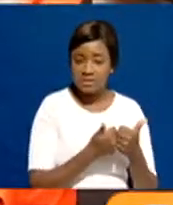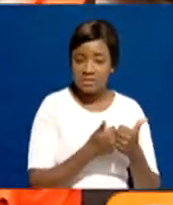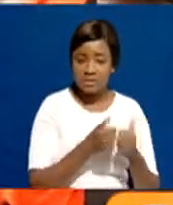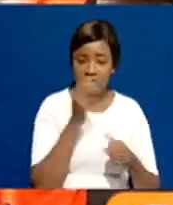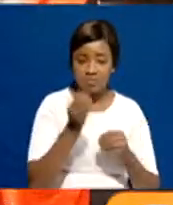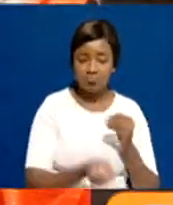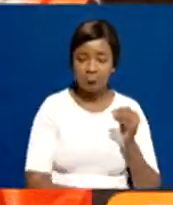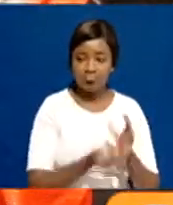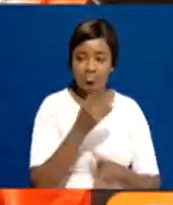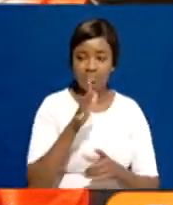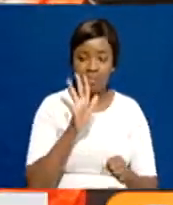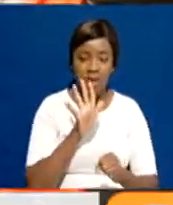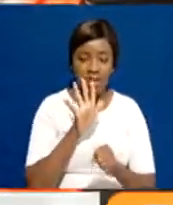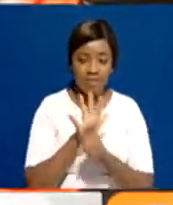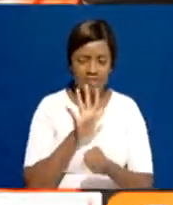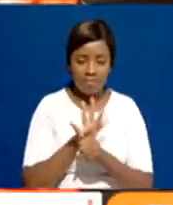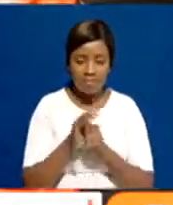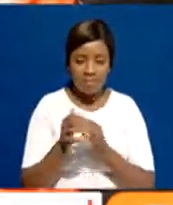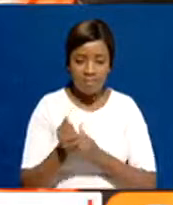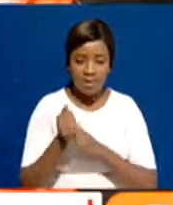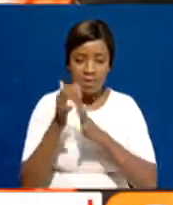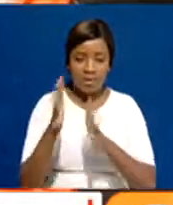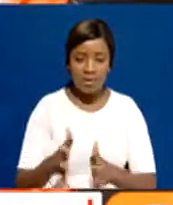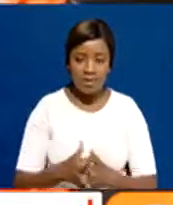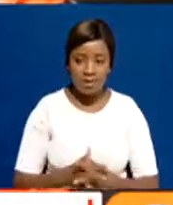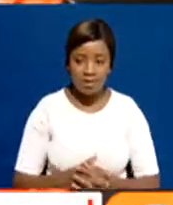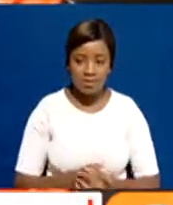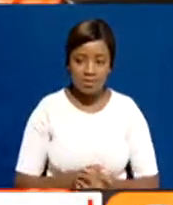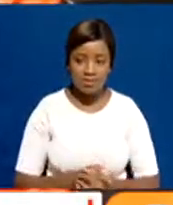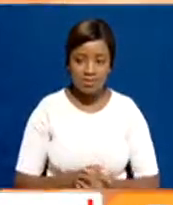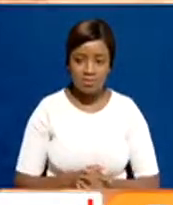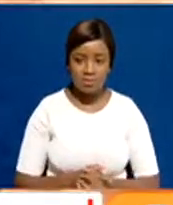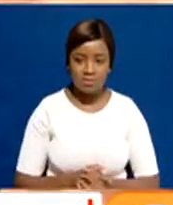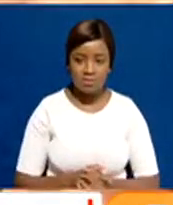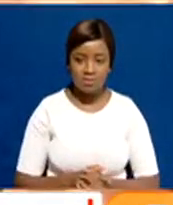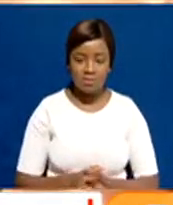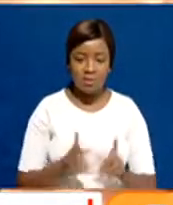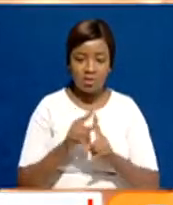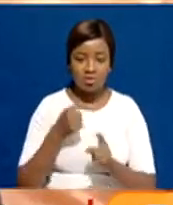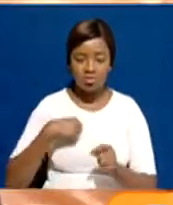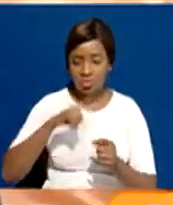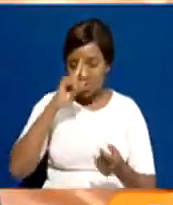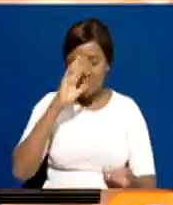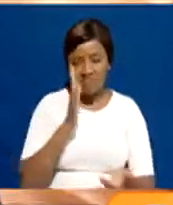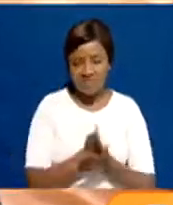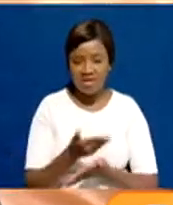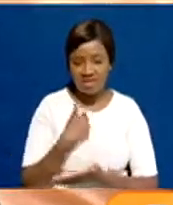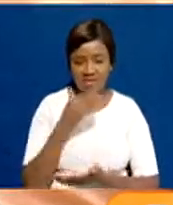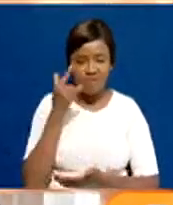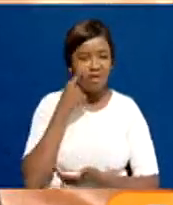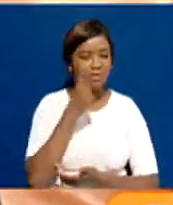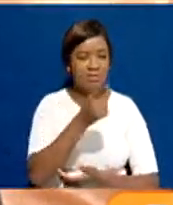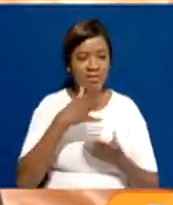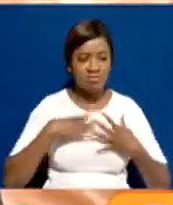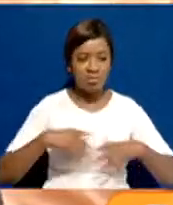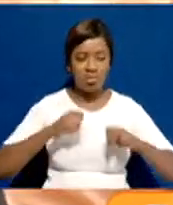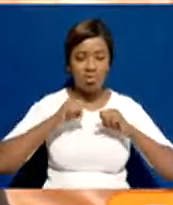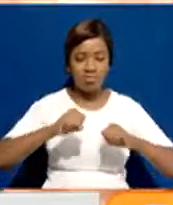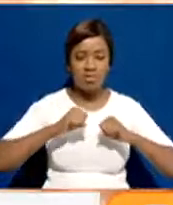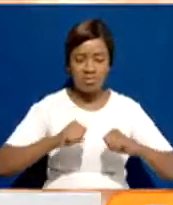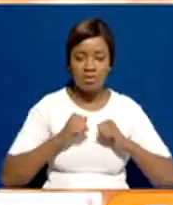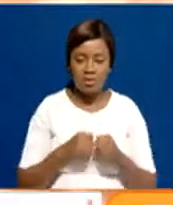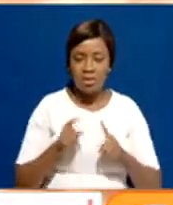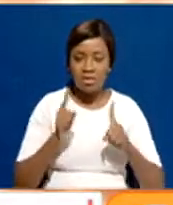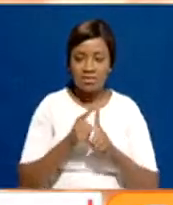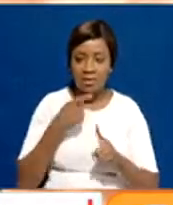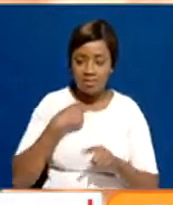aspiring leaders by then. So tulikuwa na imani. Pesa zimeenda, nilichukua loan kwa family